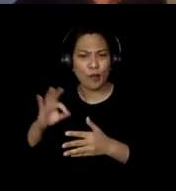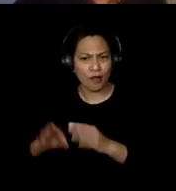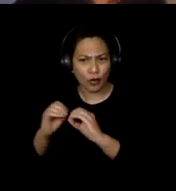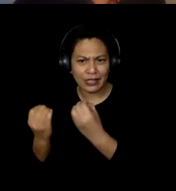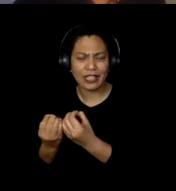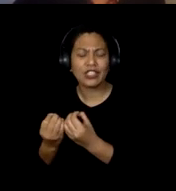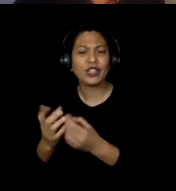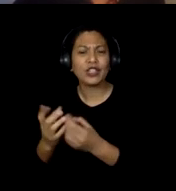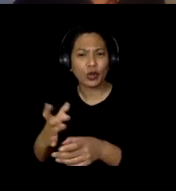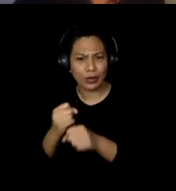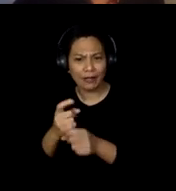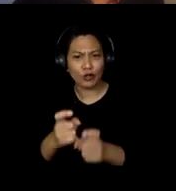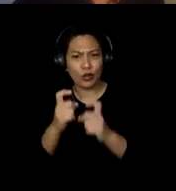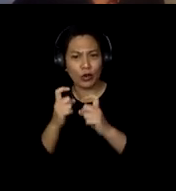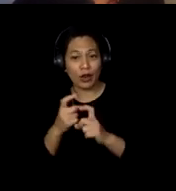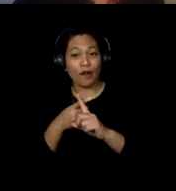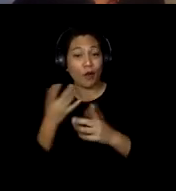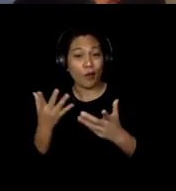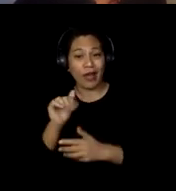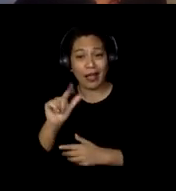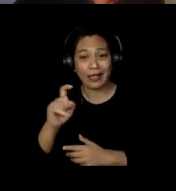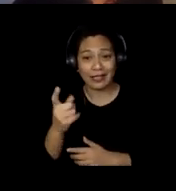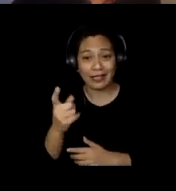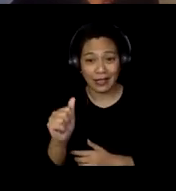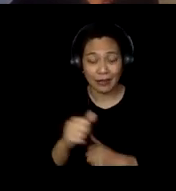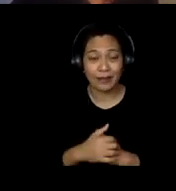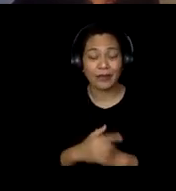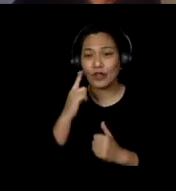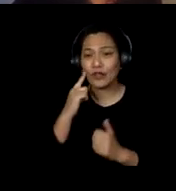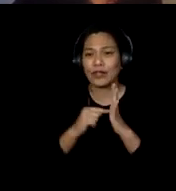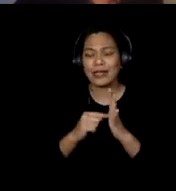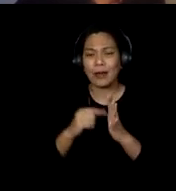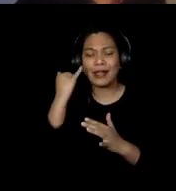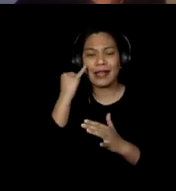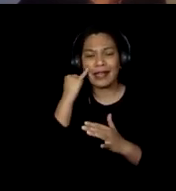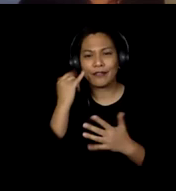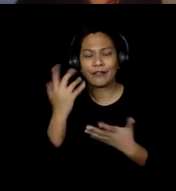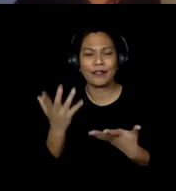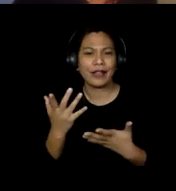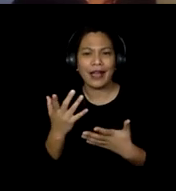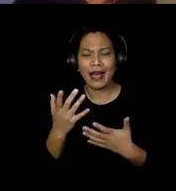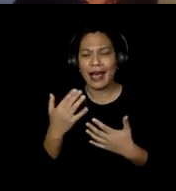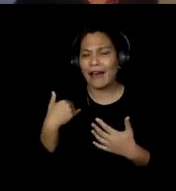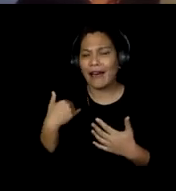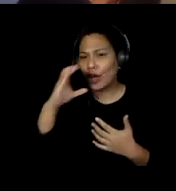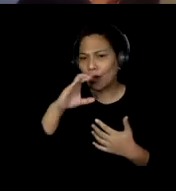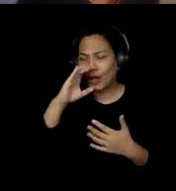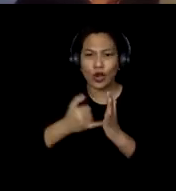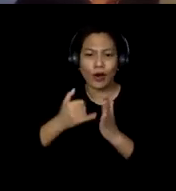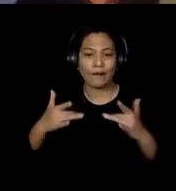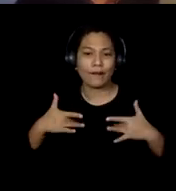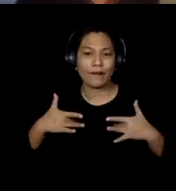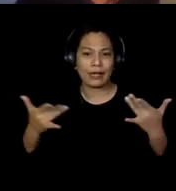via voice, via Alexa. So you could, for example, say you've got a comic art event coming up in